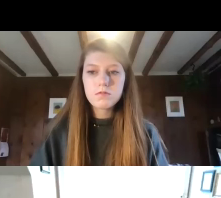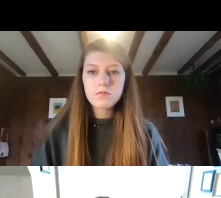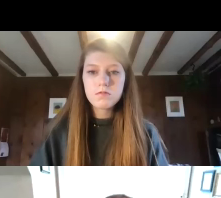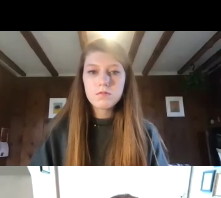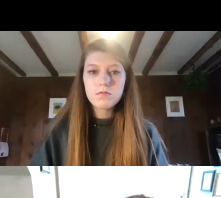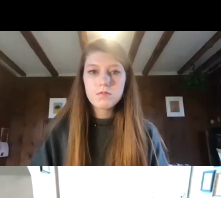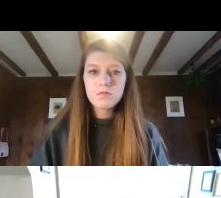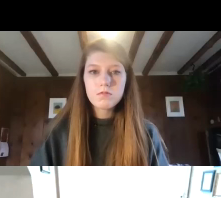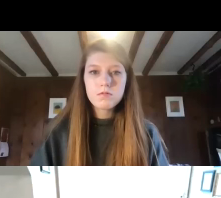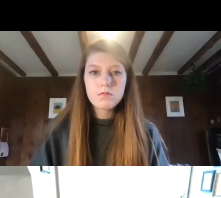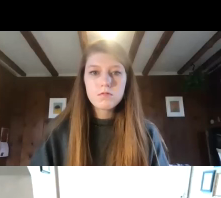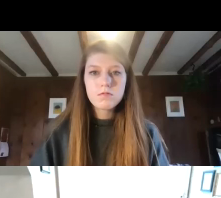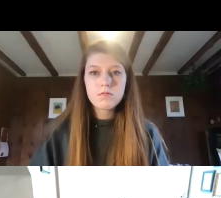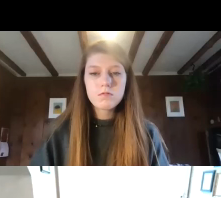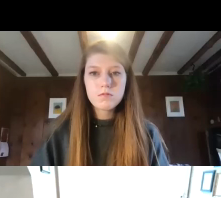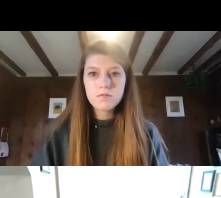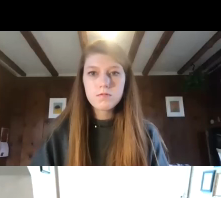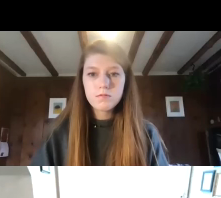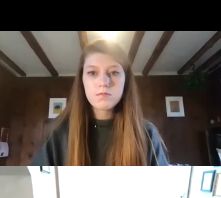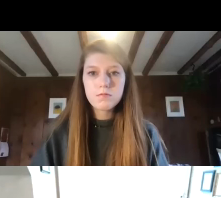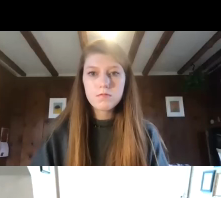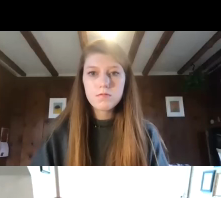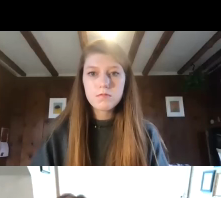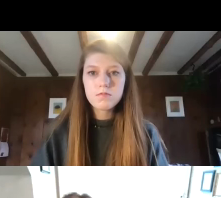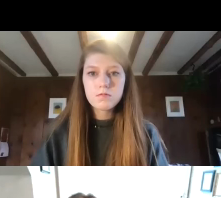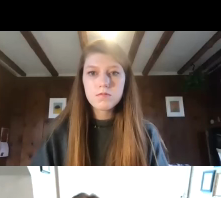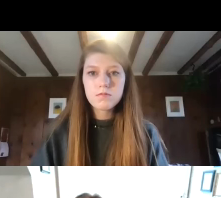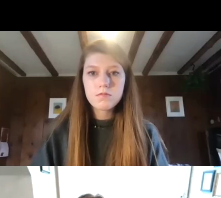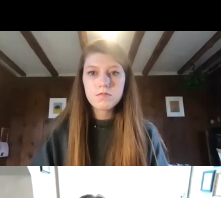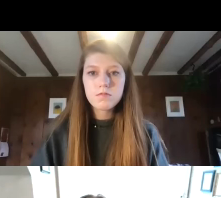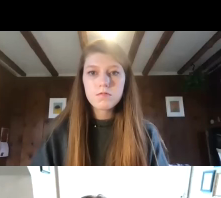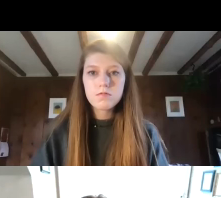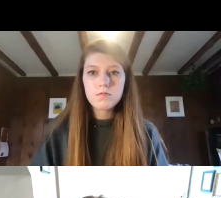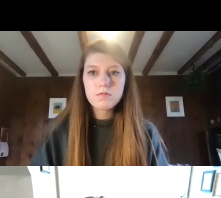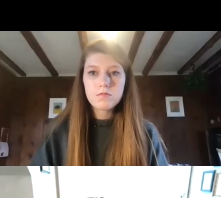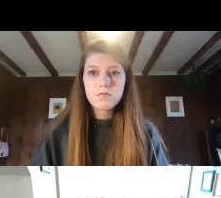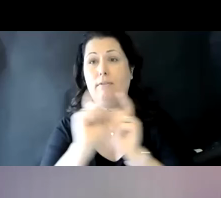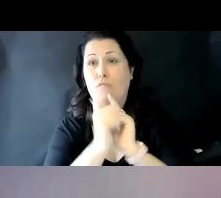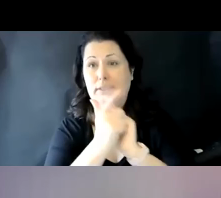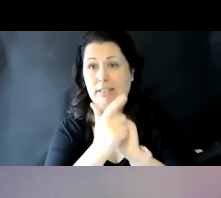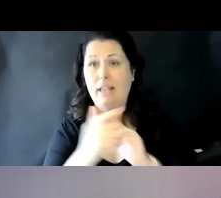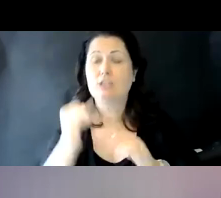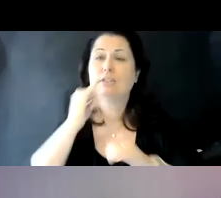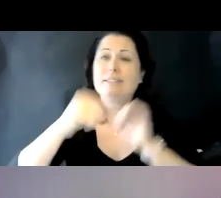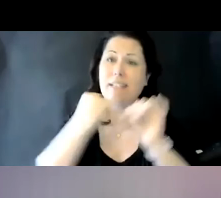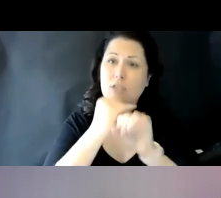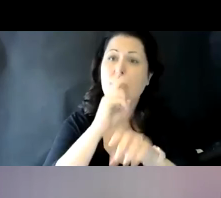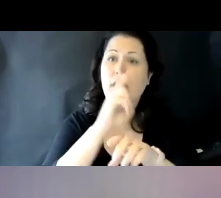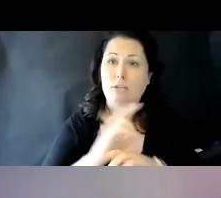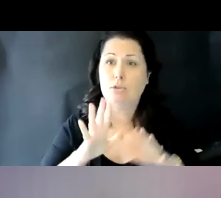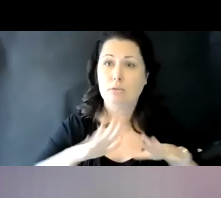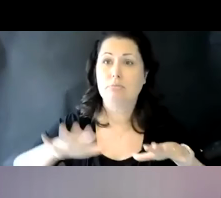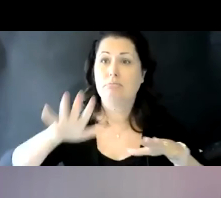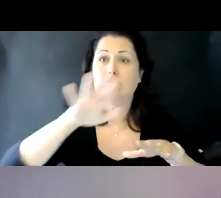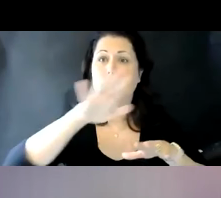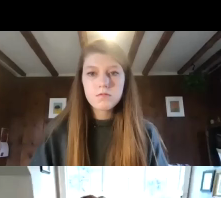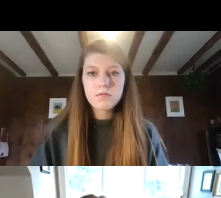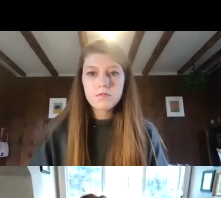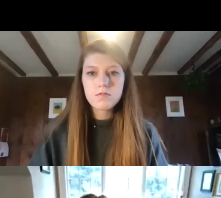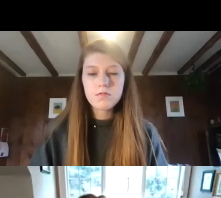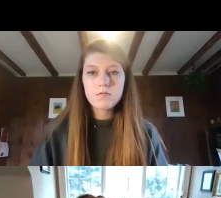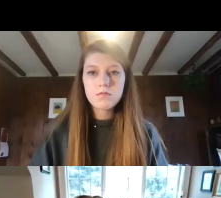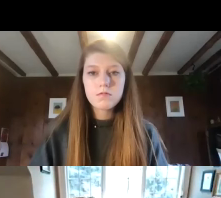This is kind of where we're at now. So you see we've got some translations, we've got quite a lot of international use, and